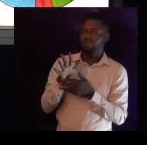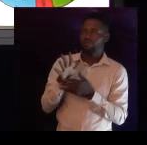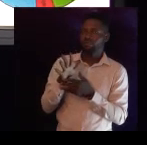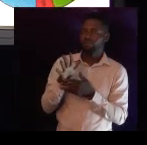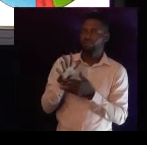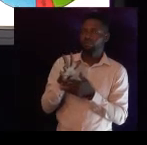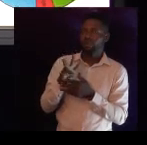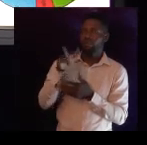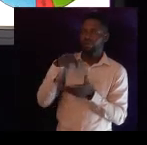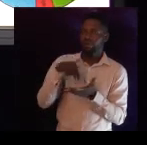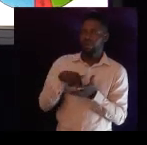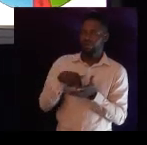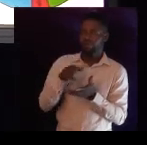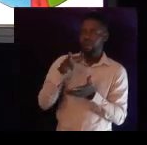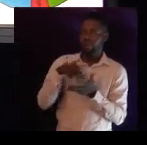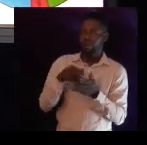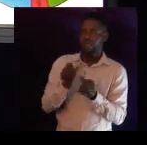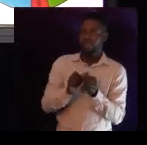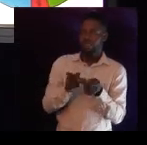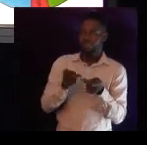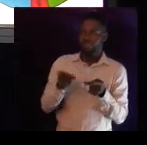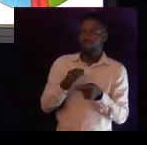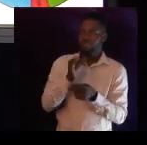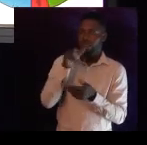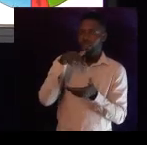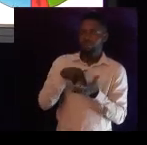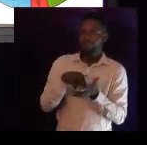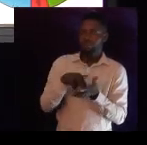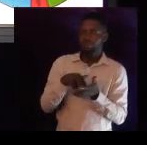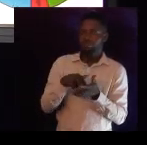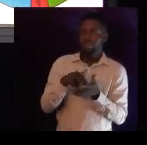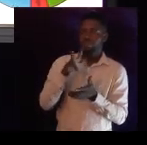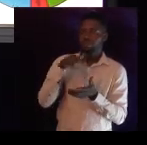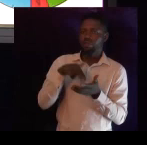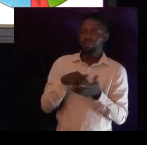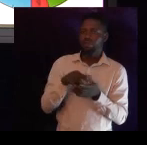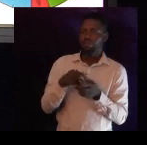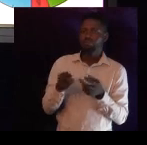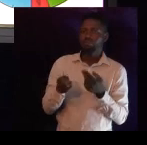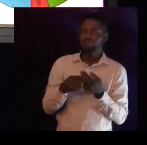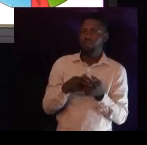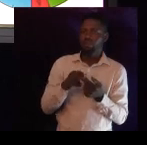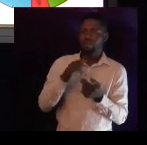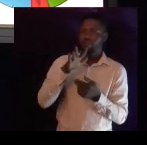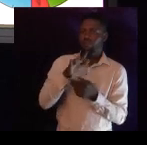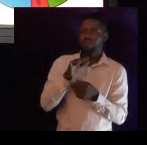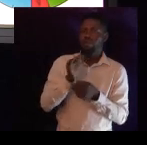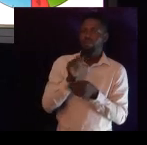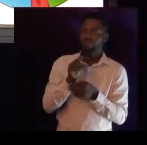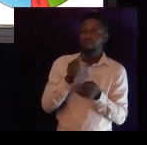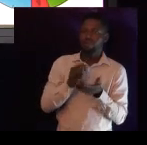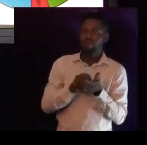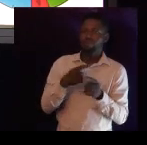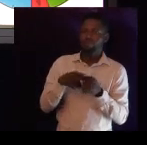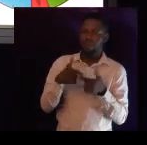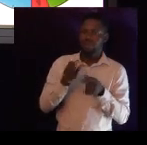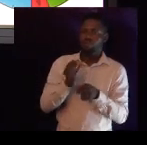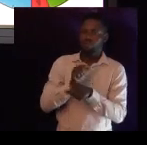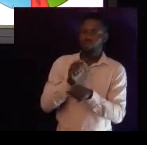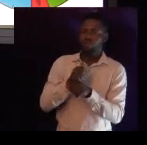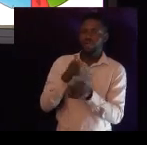5. 3,000 rather. Each space is 3,000. 3,000 in 5 places. That should give you 15,000. But let's see it worked